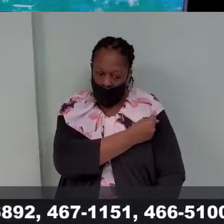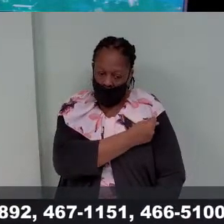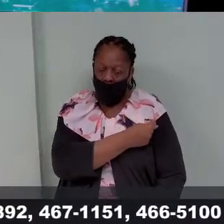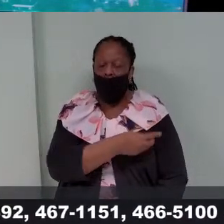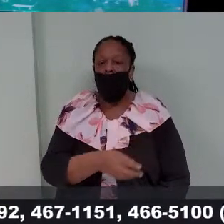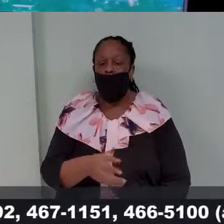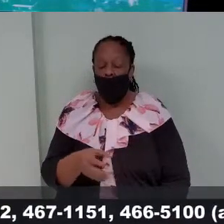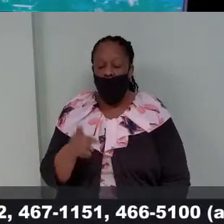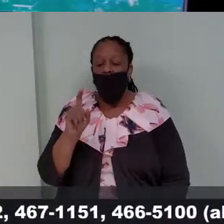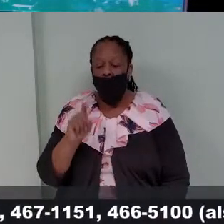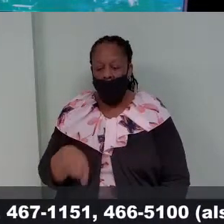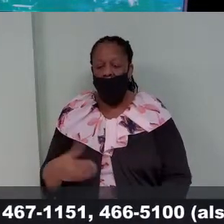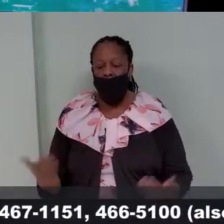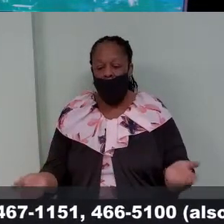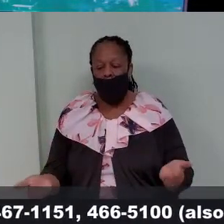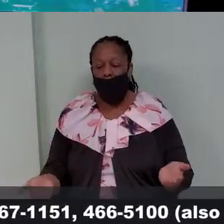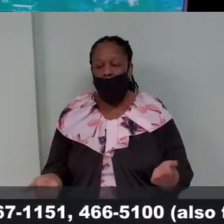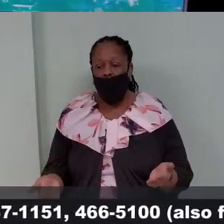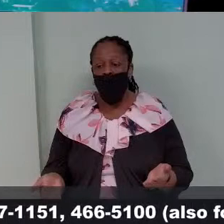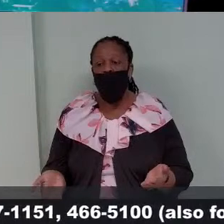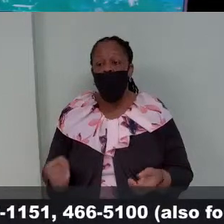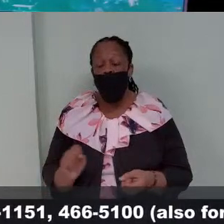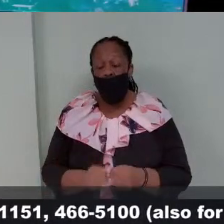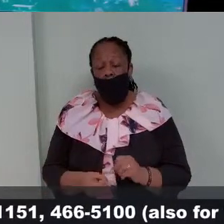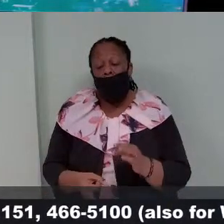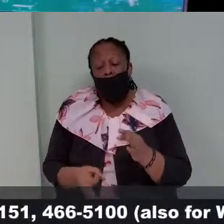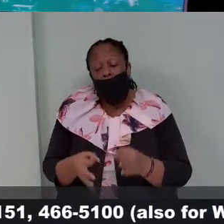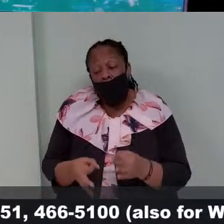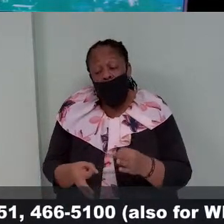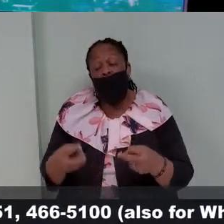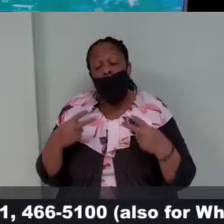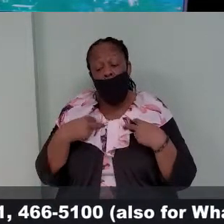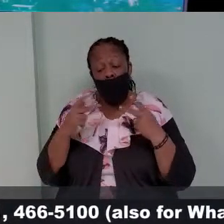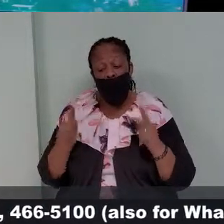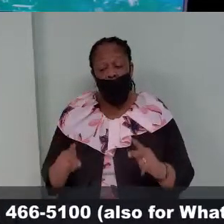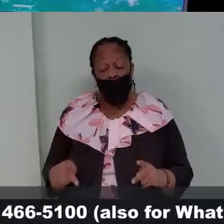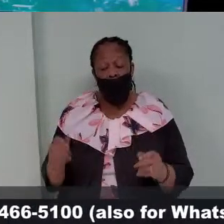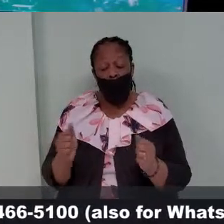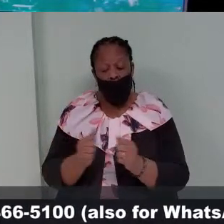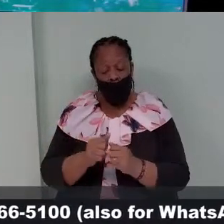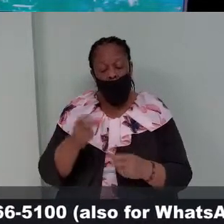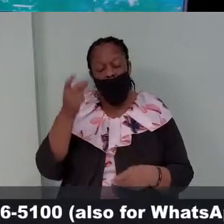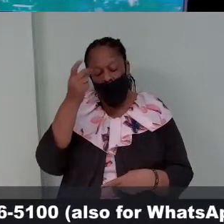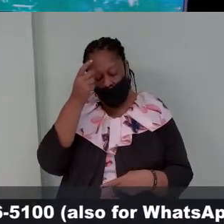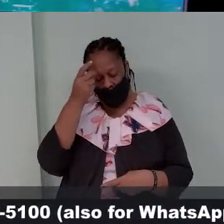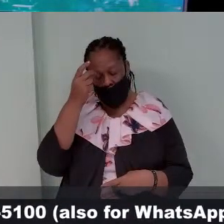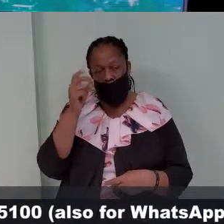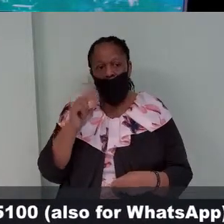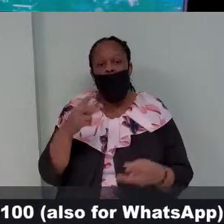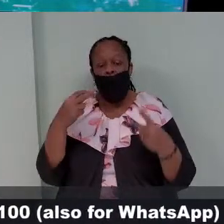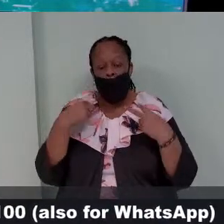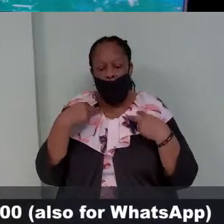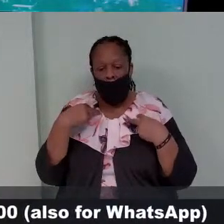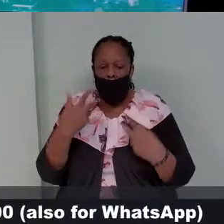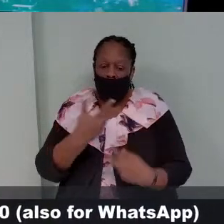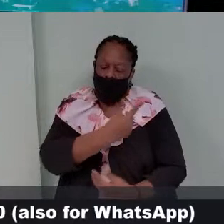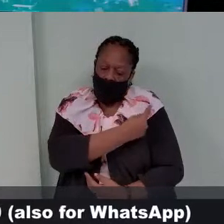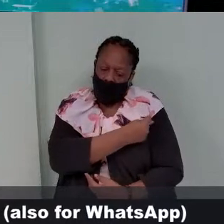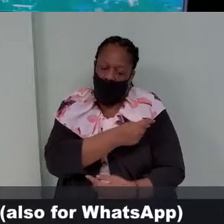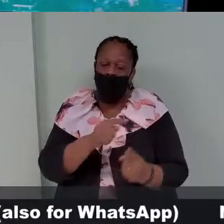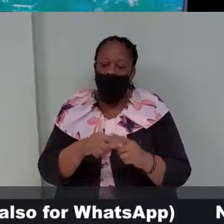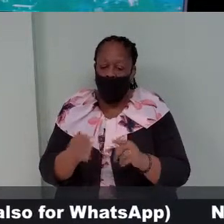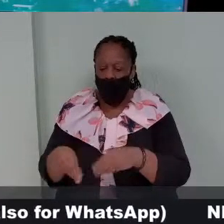You know, it's open to almost every territory in the world, and so we have